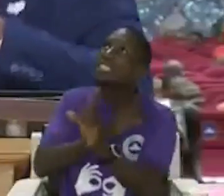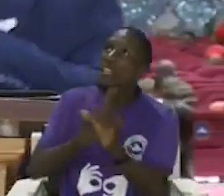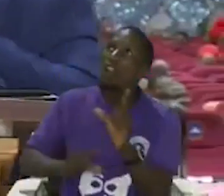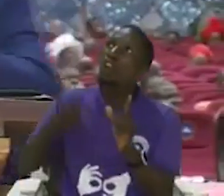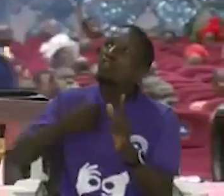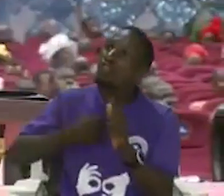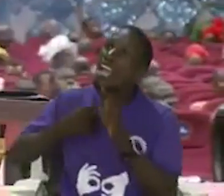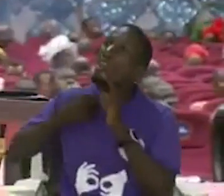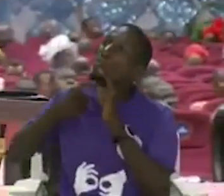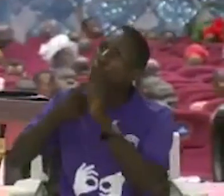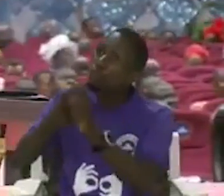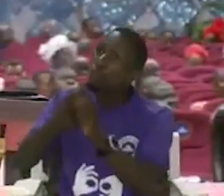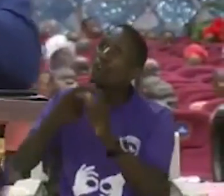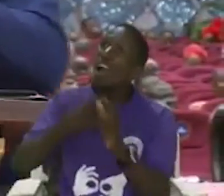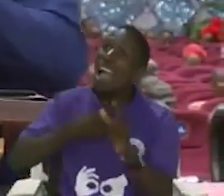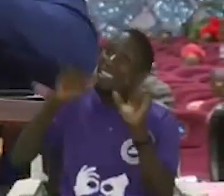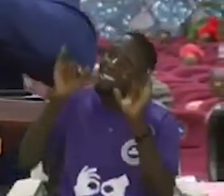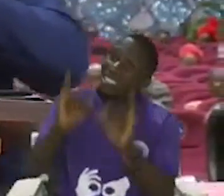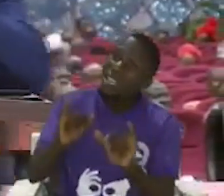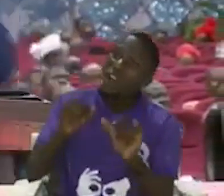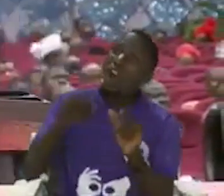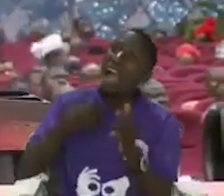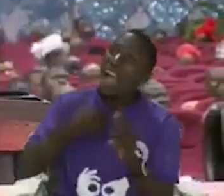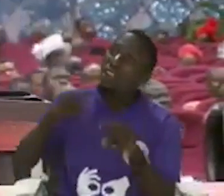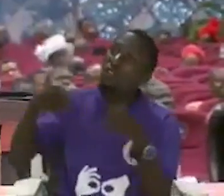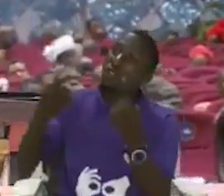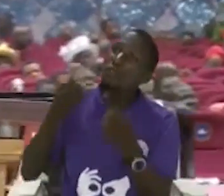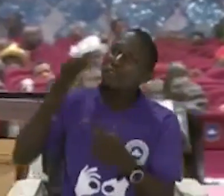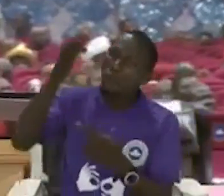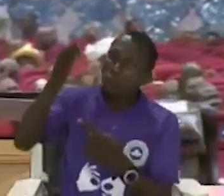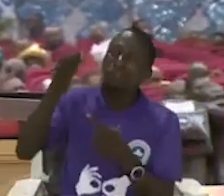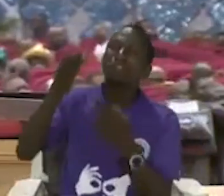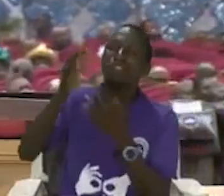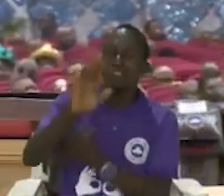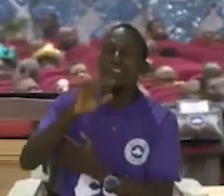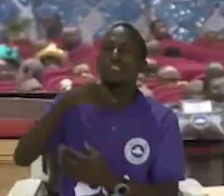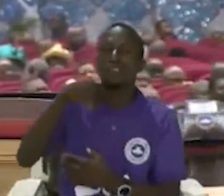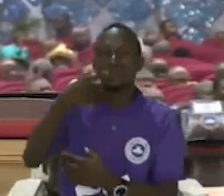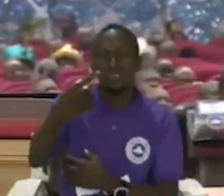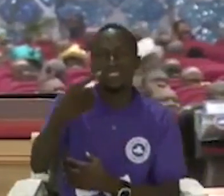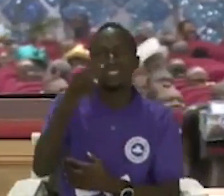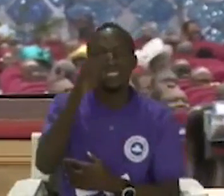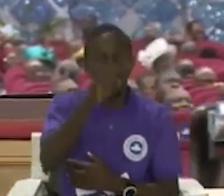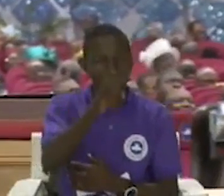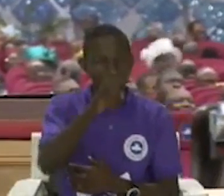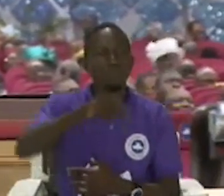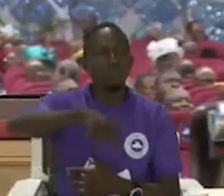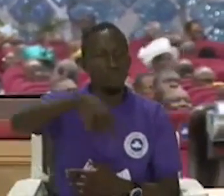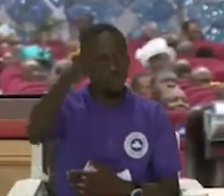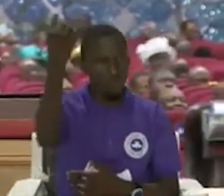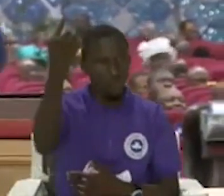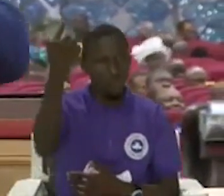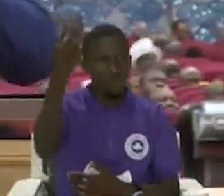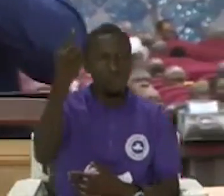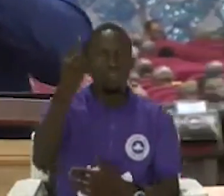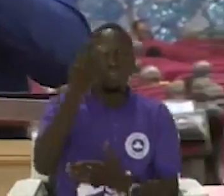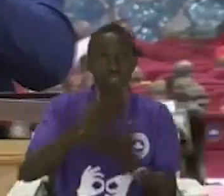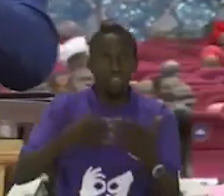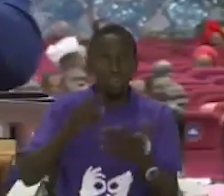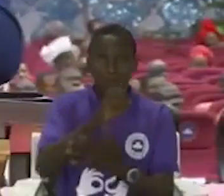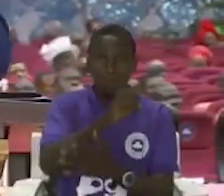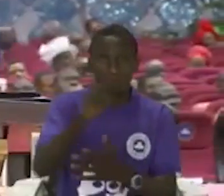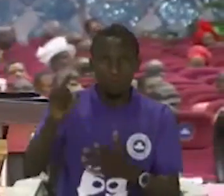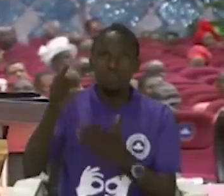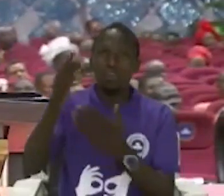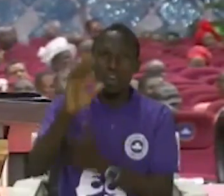back? Should I go forward? And God said to him, based on instruction, go. Some of you, God has said